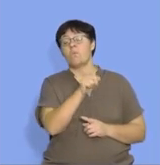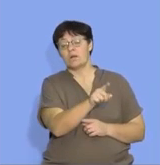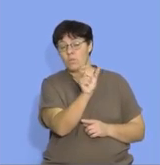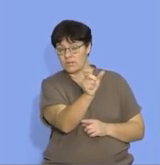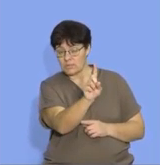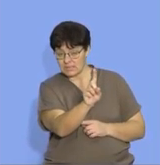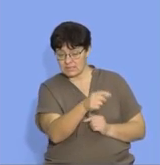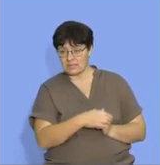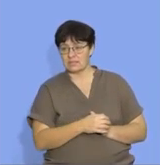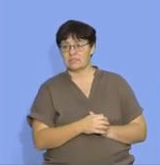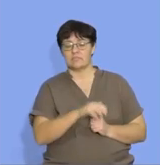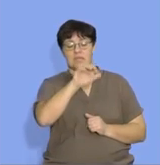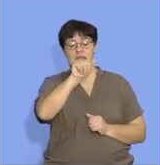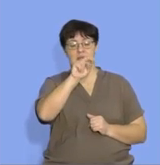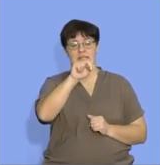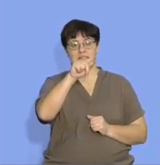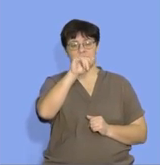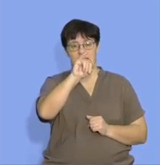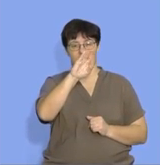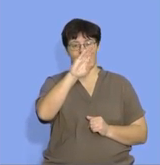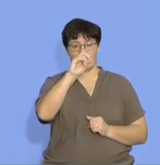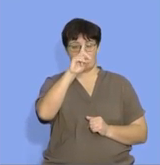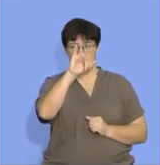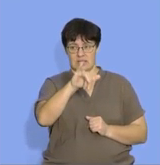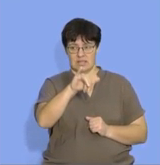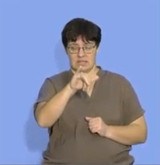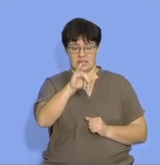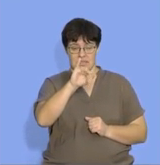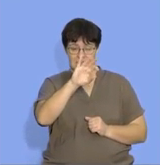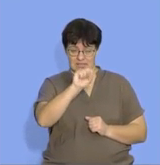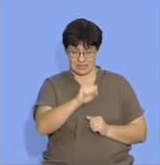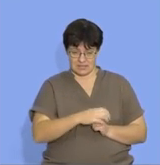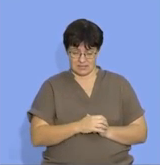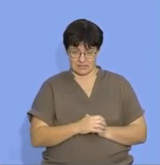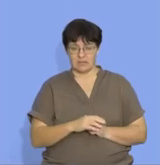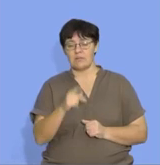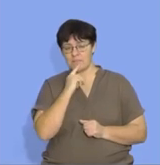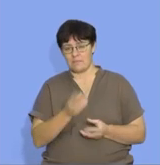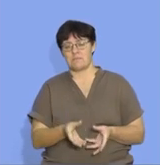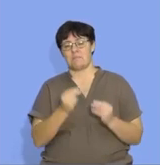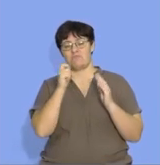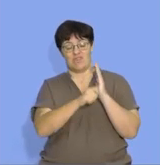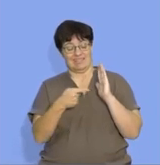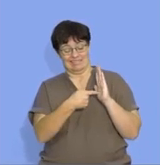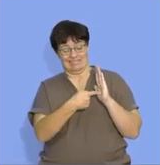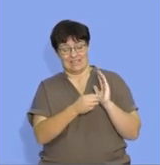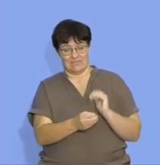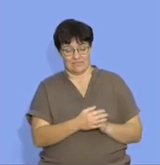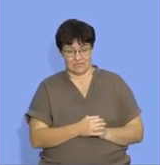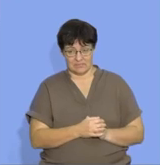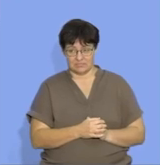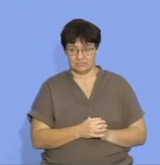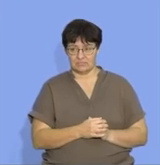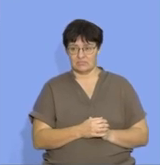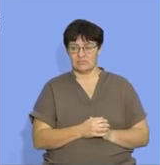there is antibodies. And you got that from the writing piece. Right, so there we're